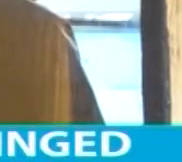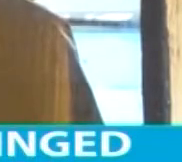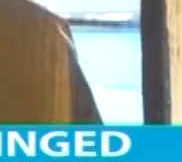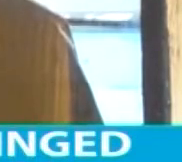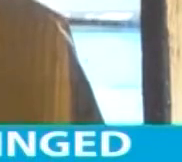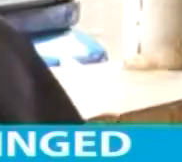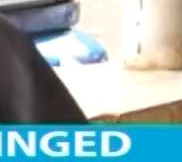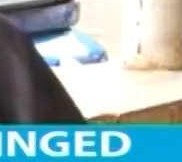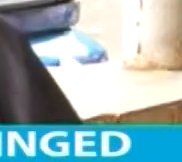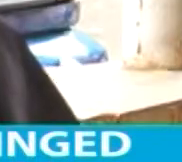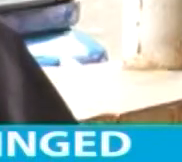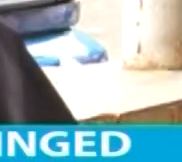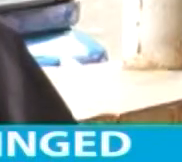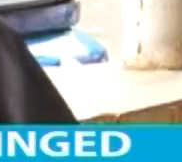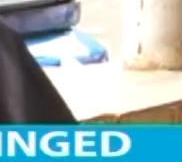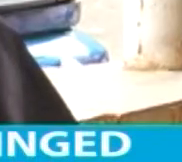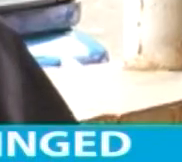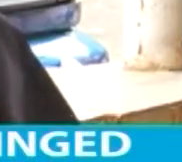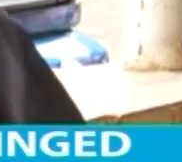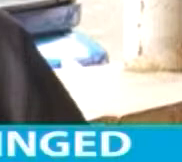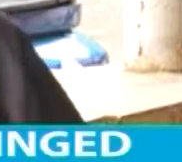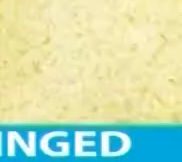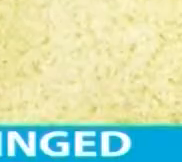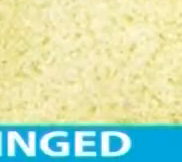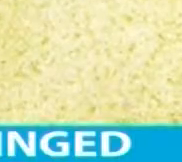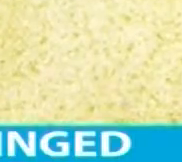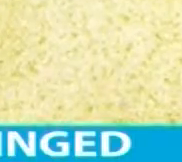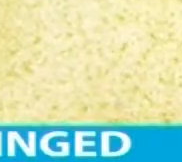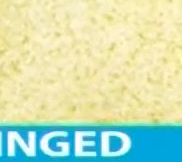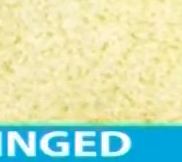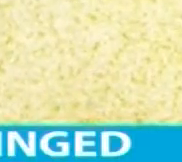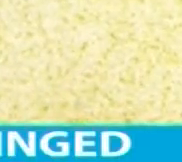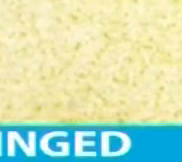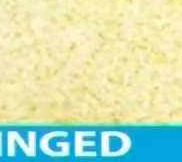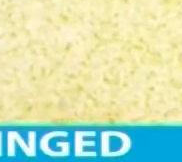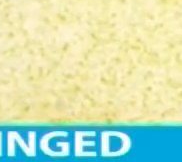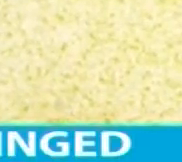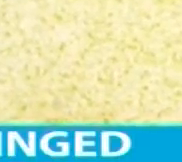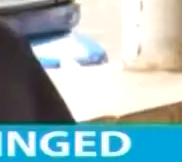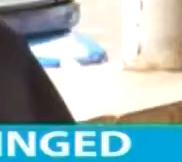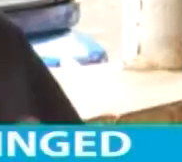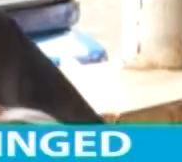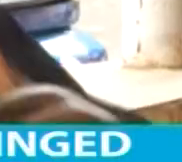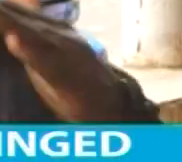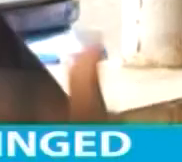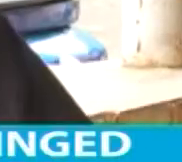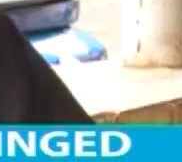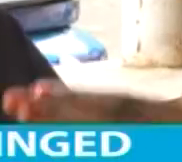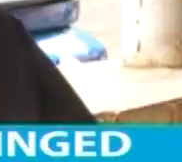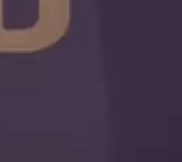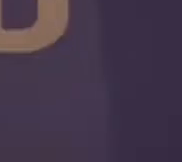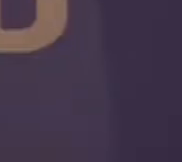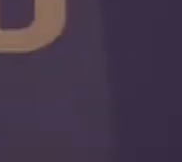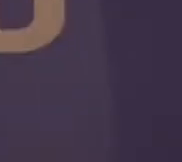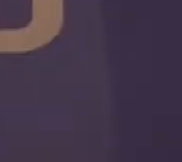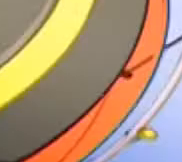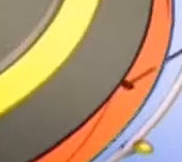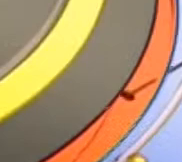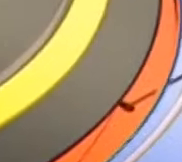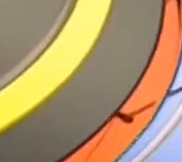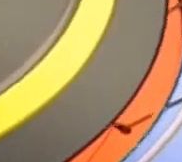Oh, imagine me at the Yashaga or Bear no Daku. Sequence me, Nicky, get us when I move to Kitu in a Siaga up her pop.